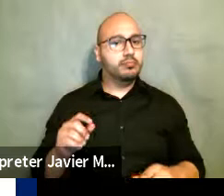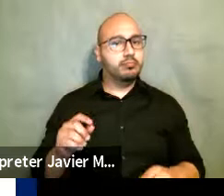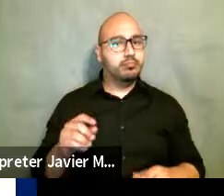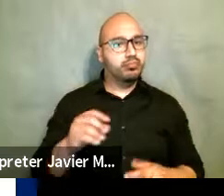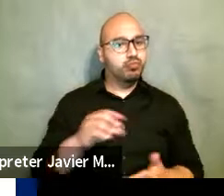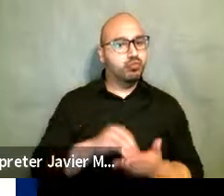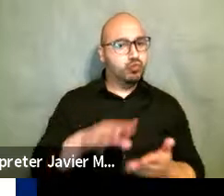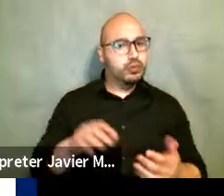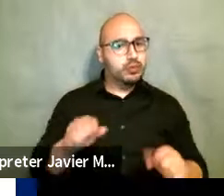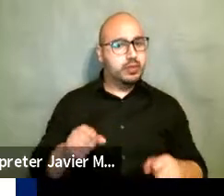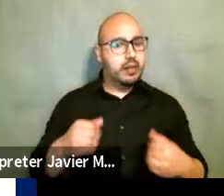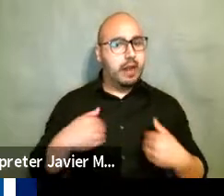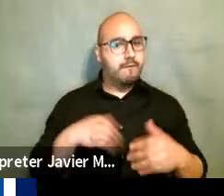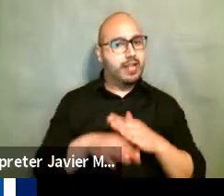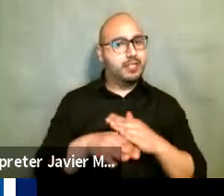students.